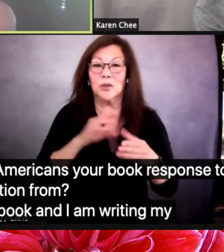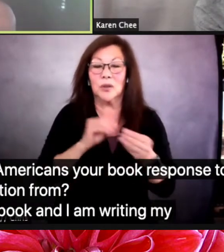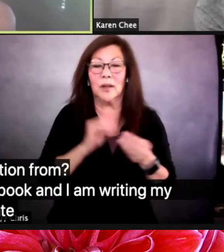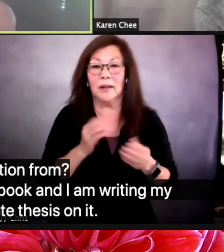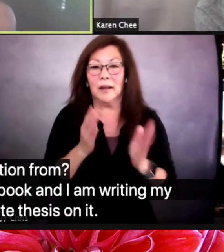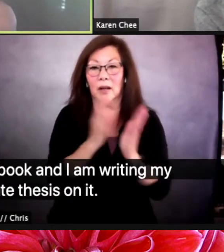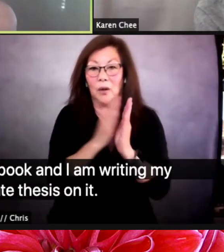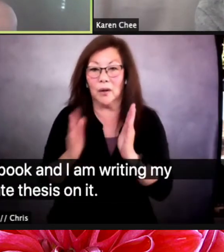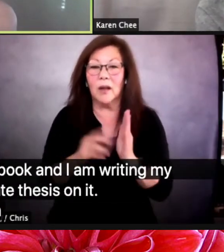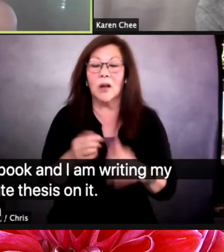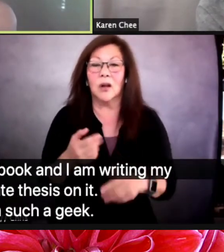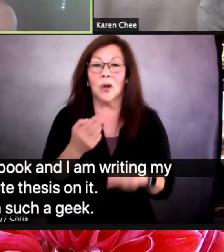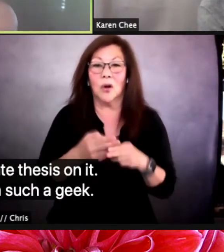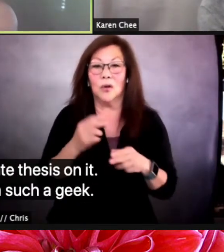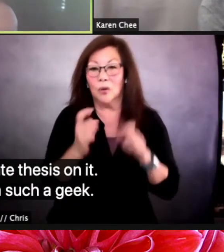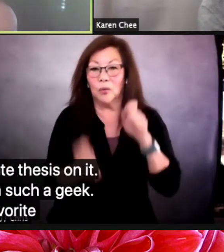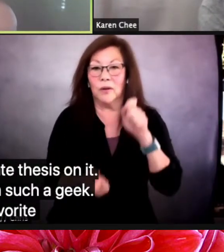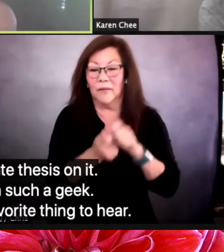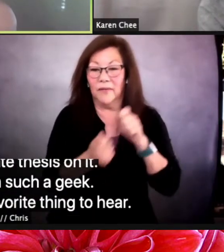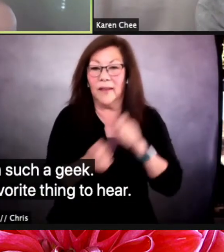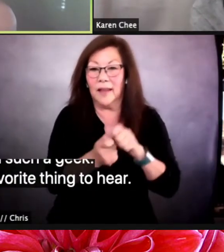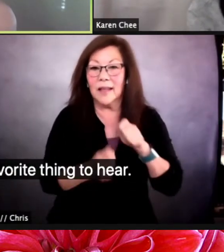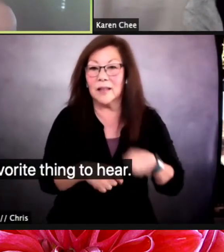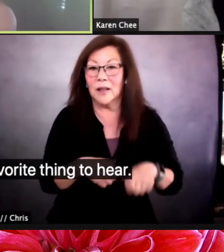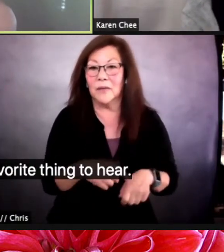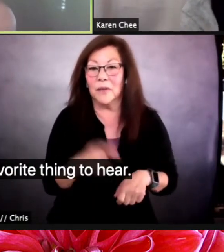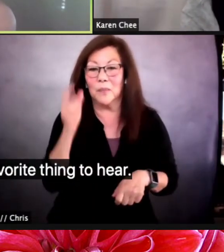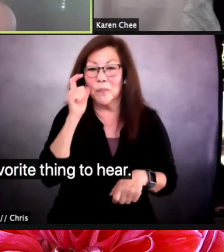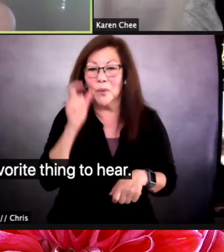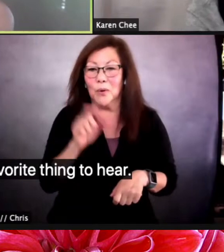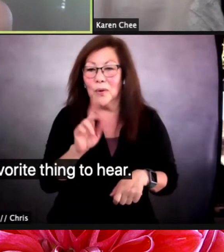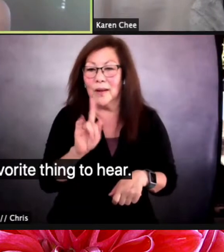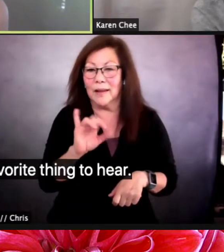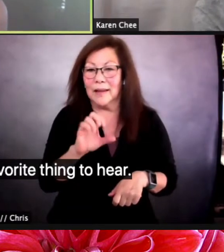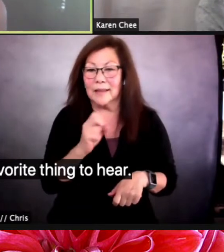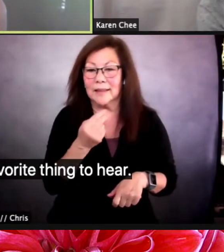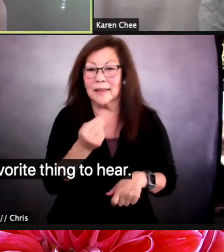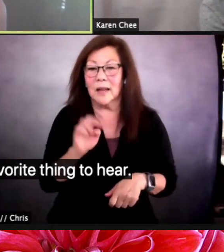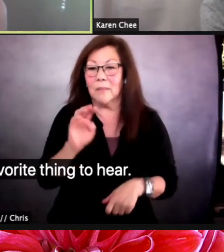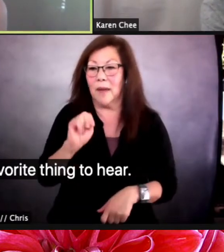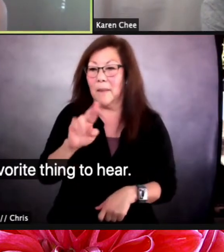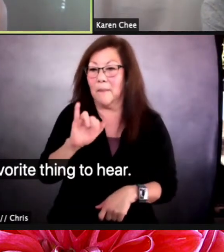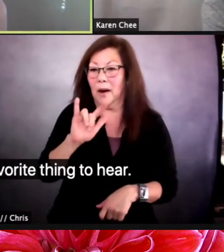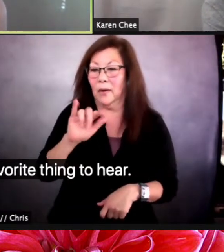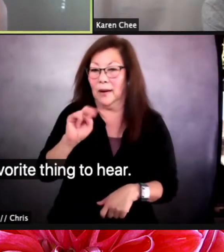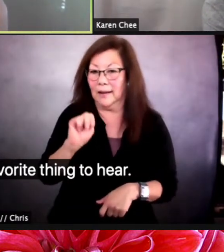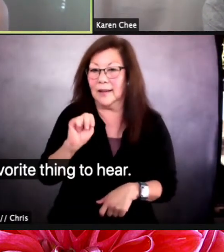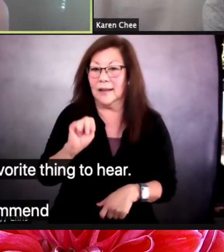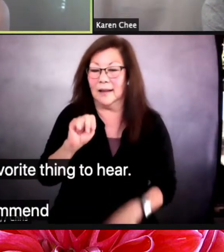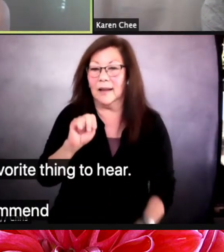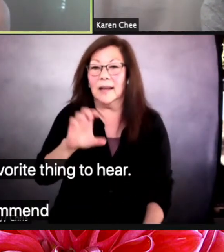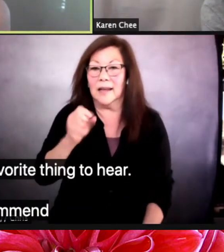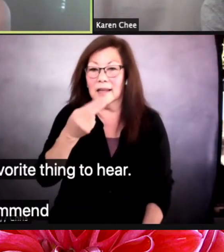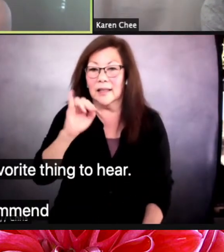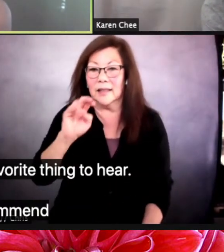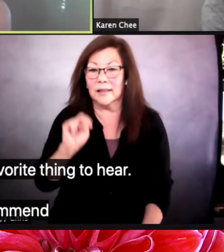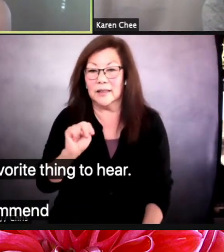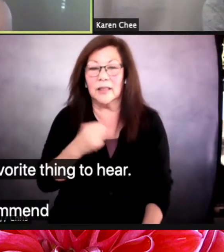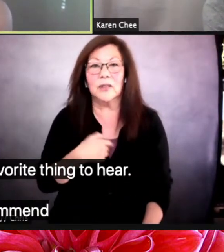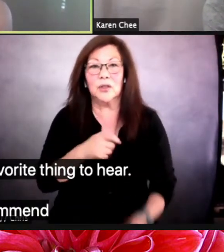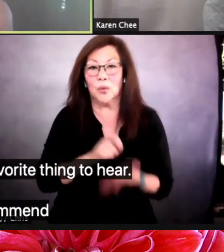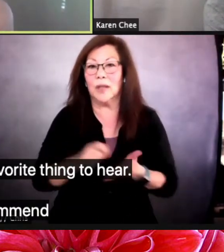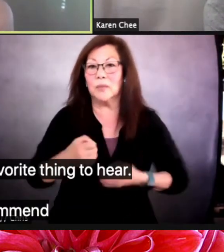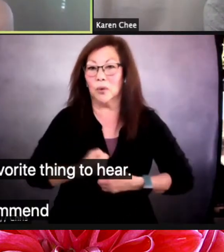called Revenge of the Mooncake Vixen by Marilyn Chen, who I think mostly writes poetry. And I think it's her first and maybe